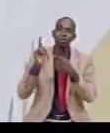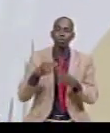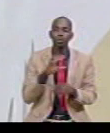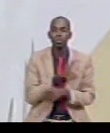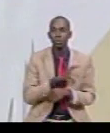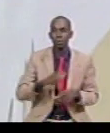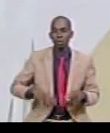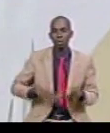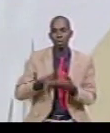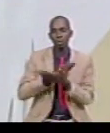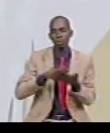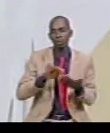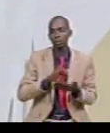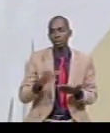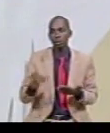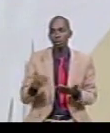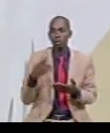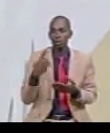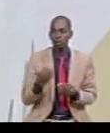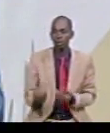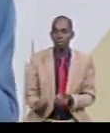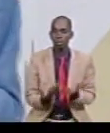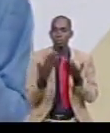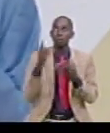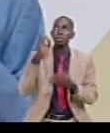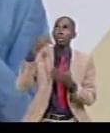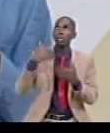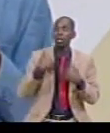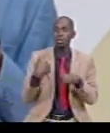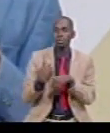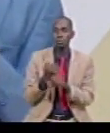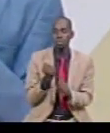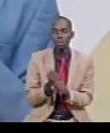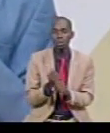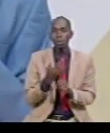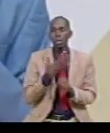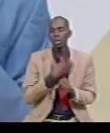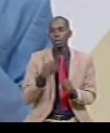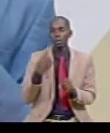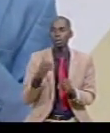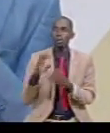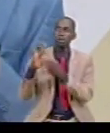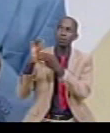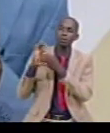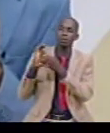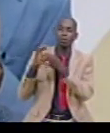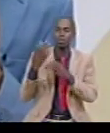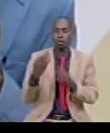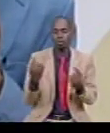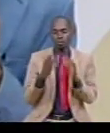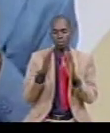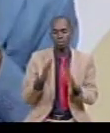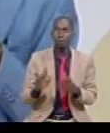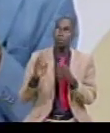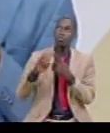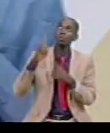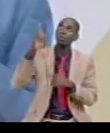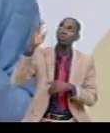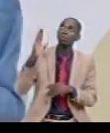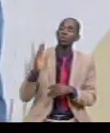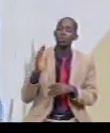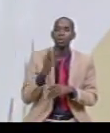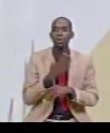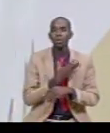the sacrifice he has made, reconciliation of sinners unto God, the offended God, and